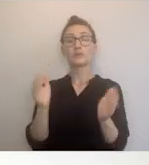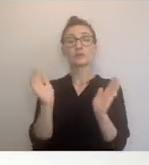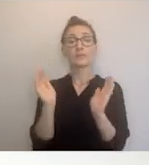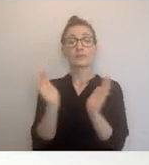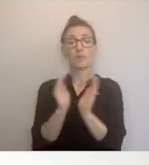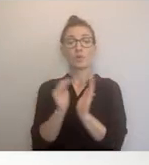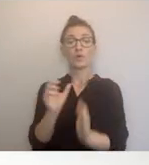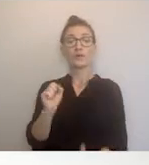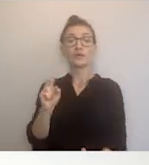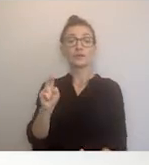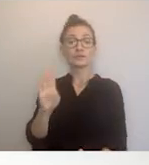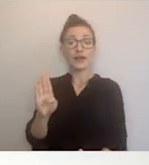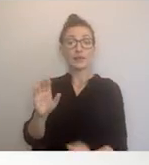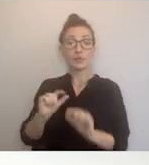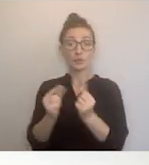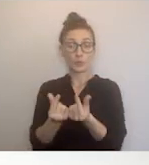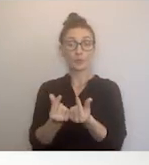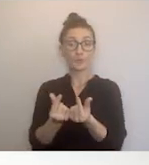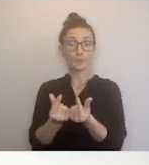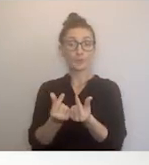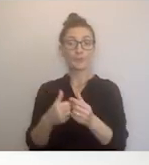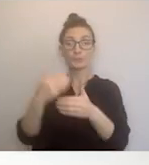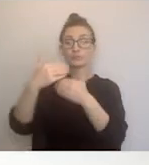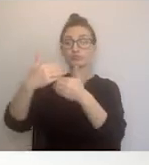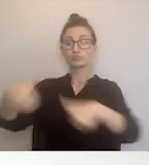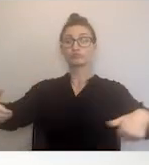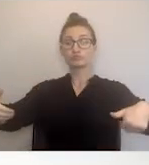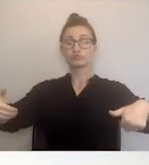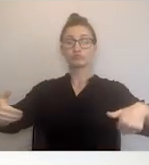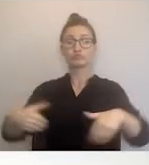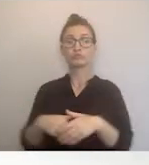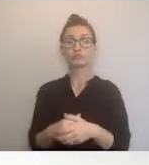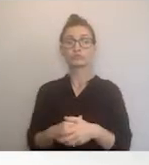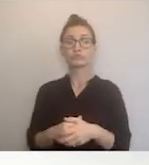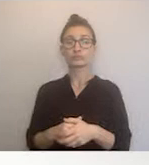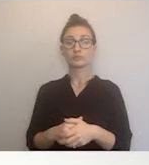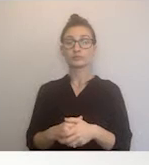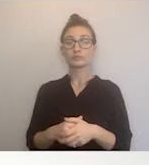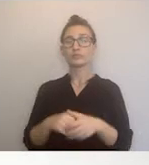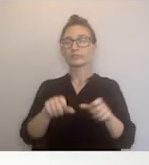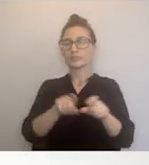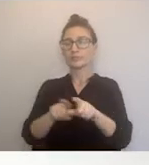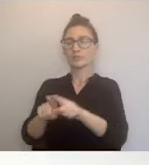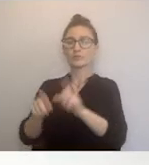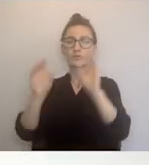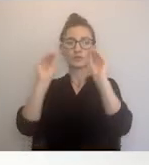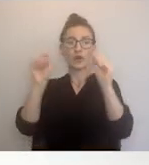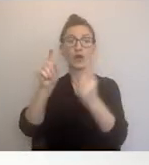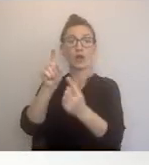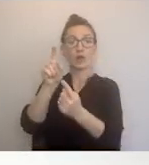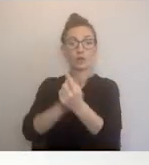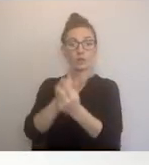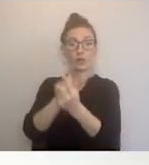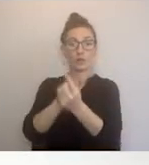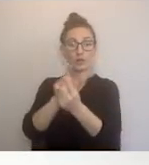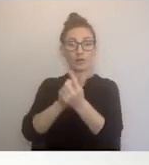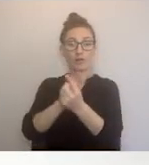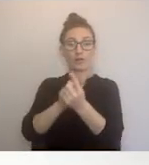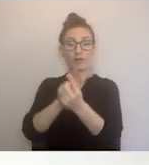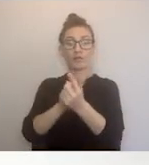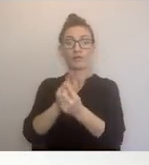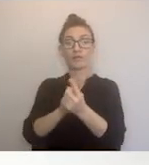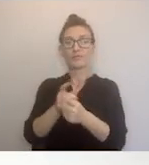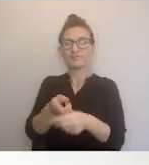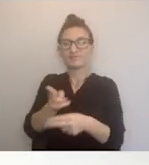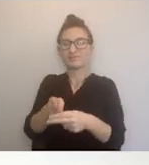small subgroups, which is also a free function of Zoom. I'm a big fan of it. And we've also taught students in one-on-one or in